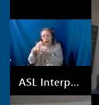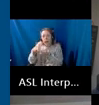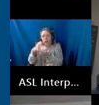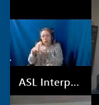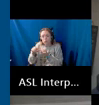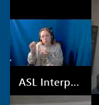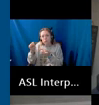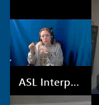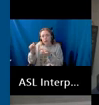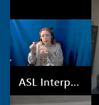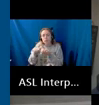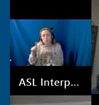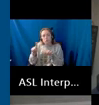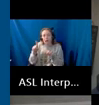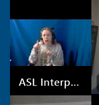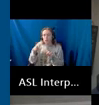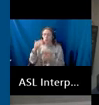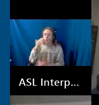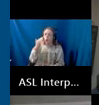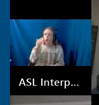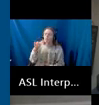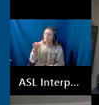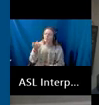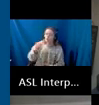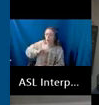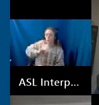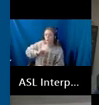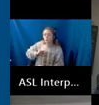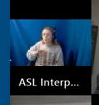conscious of what's credible and what's not.